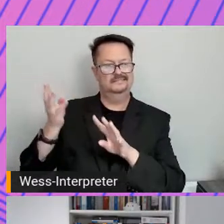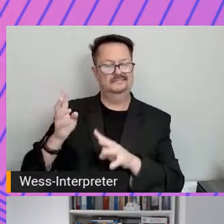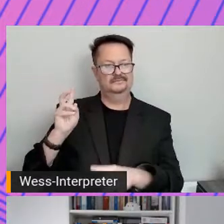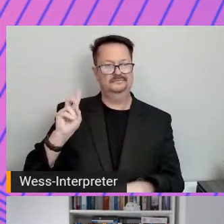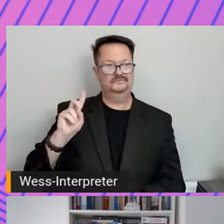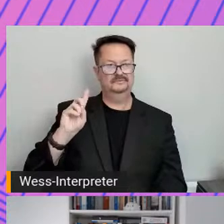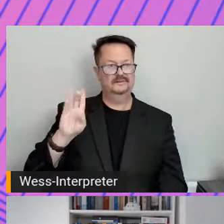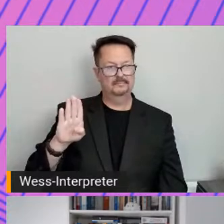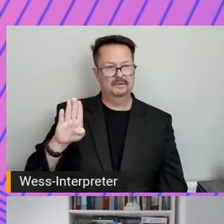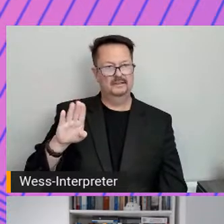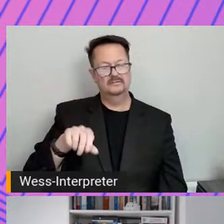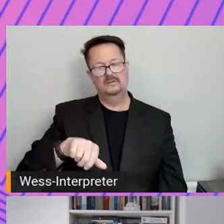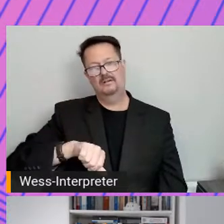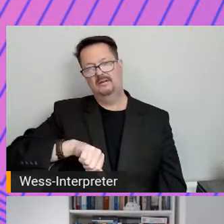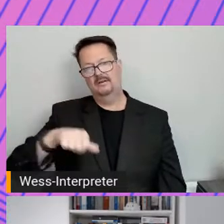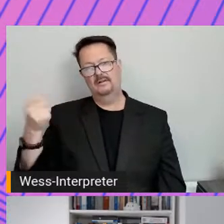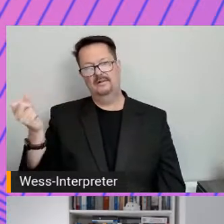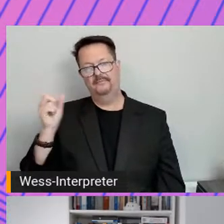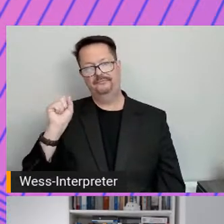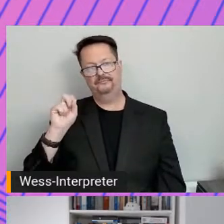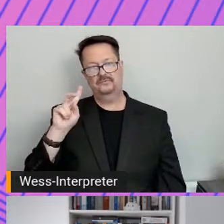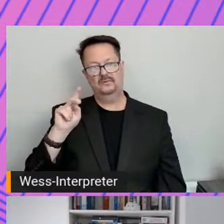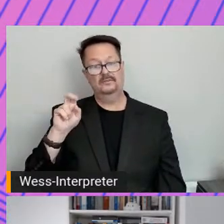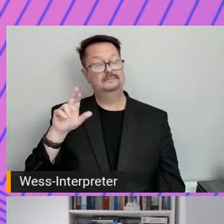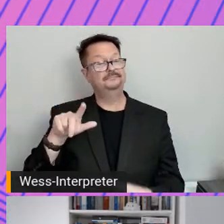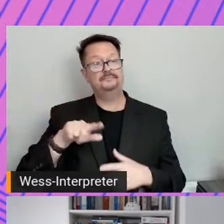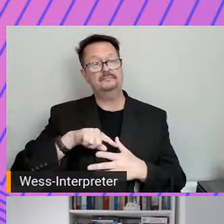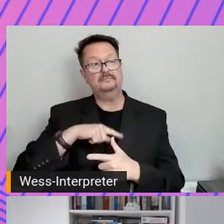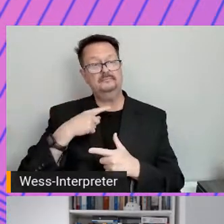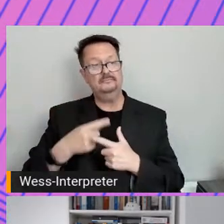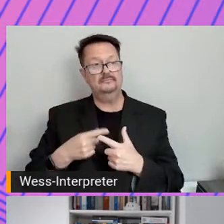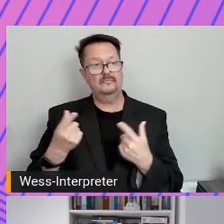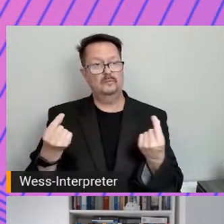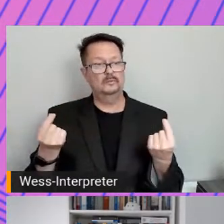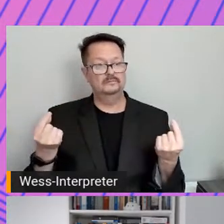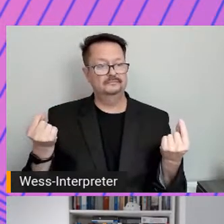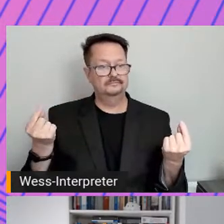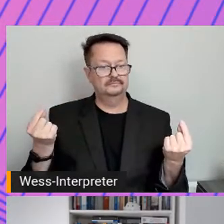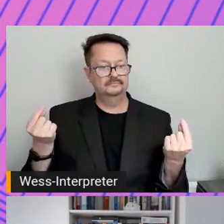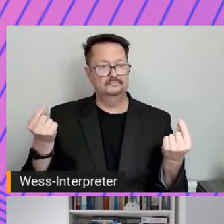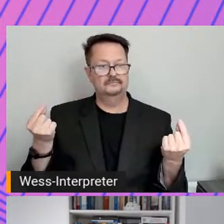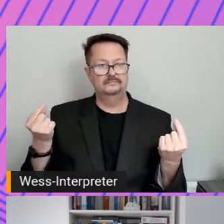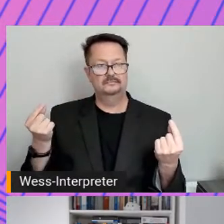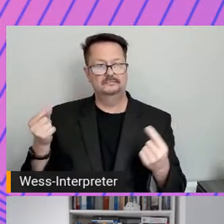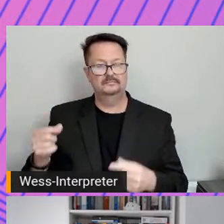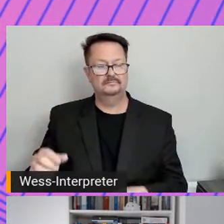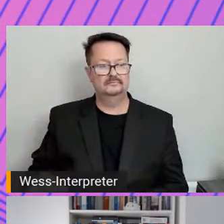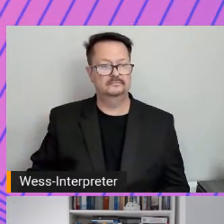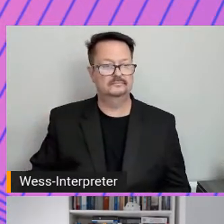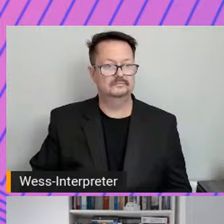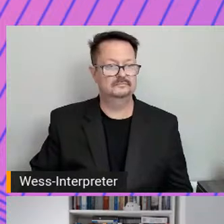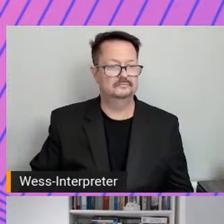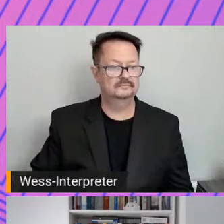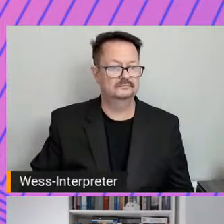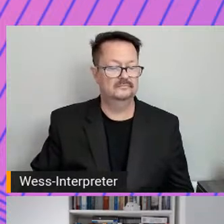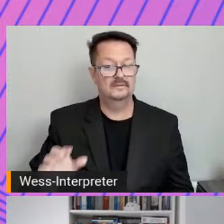another service. So what's the alternative? And that alternative is event